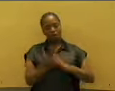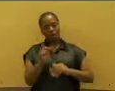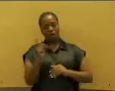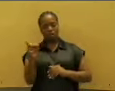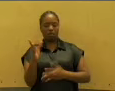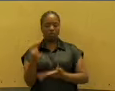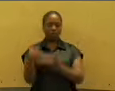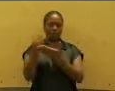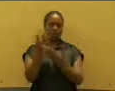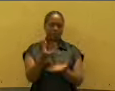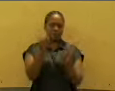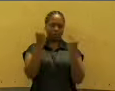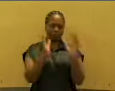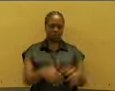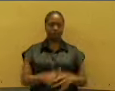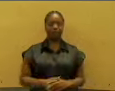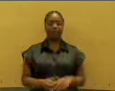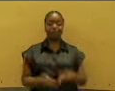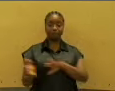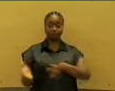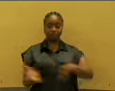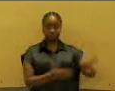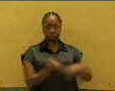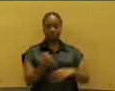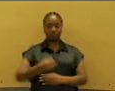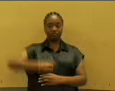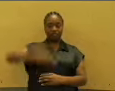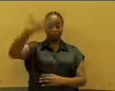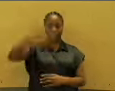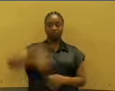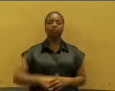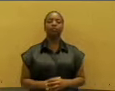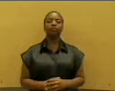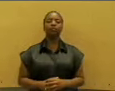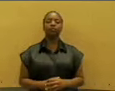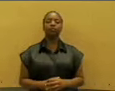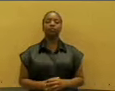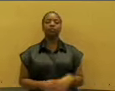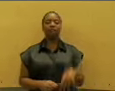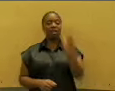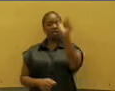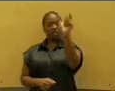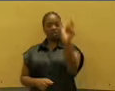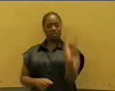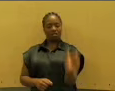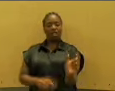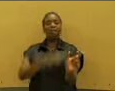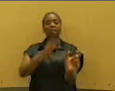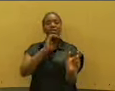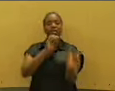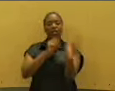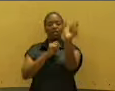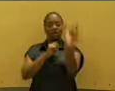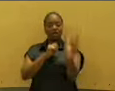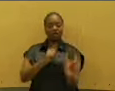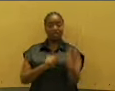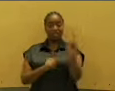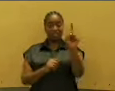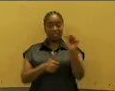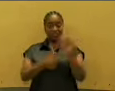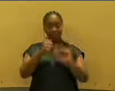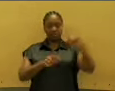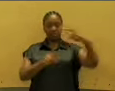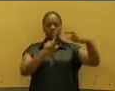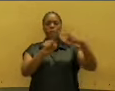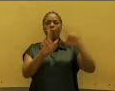Right. The second part is reproductive health justice. So working definition of this would be, it includes all matters related to sexual